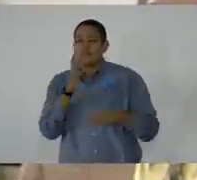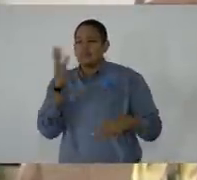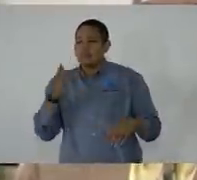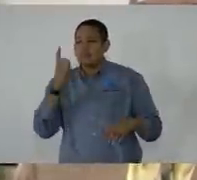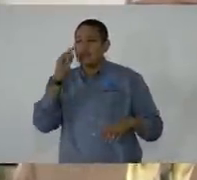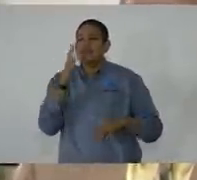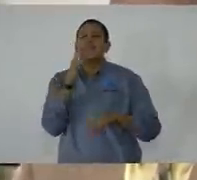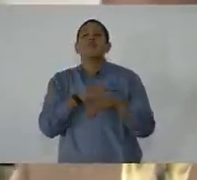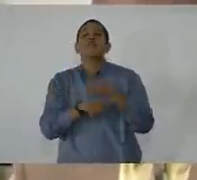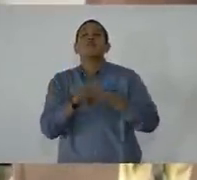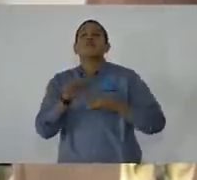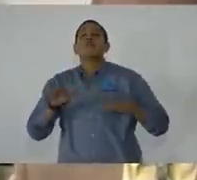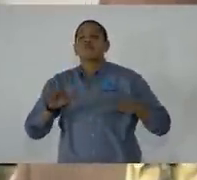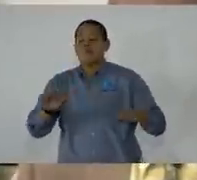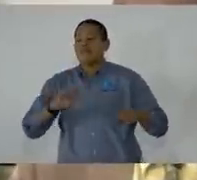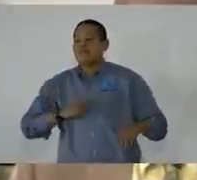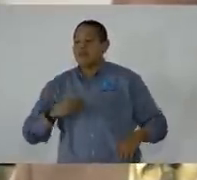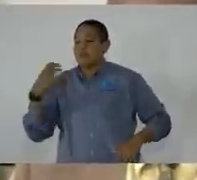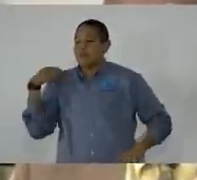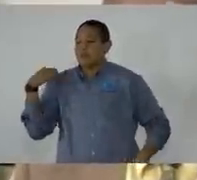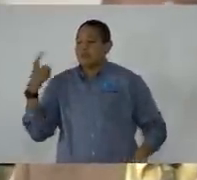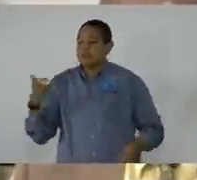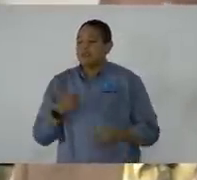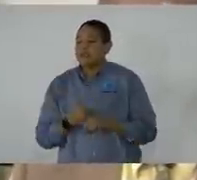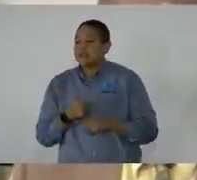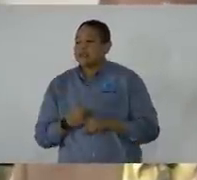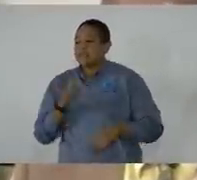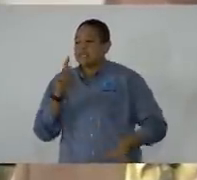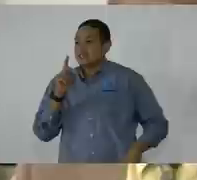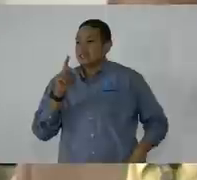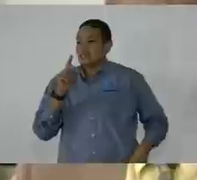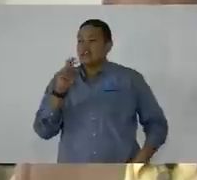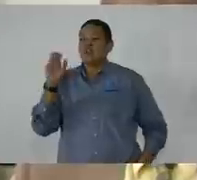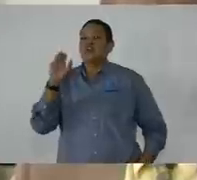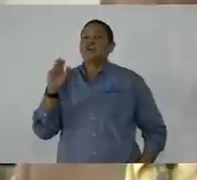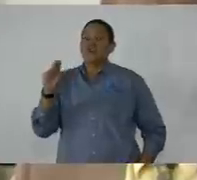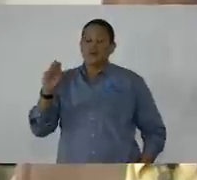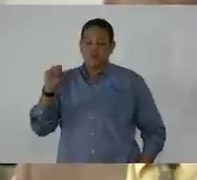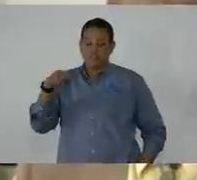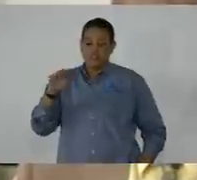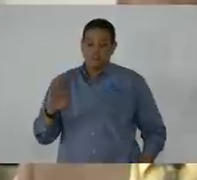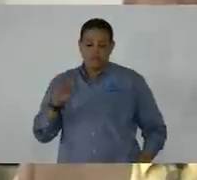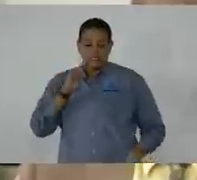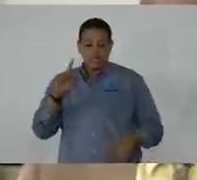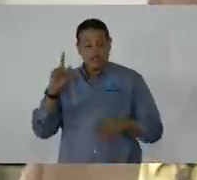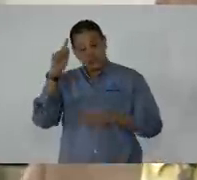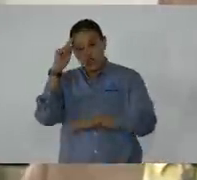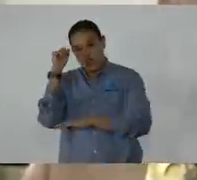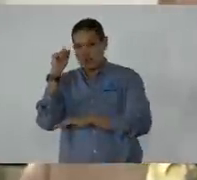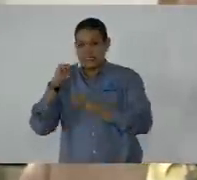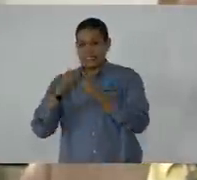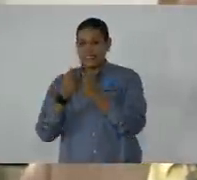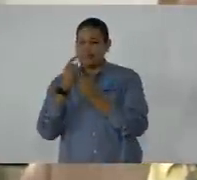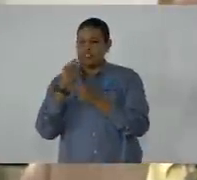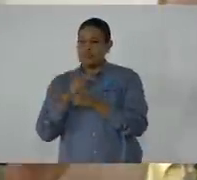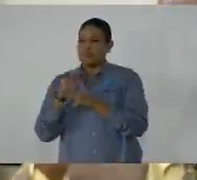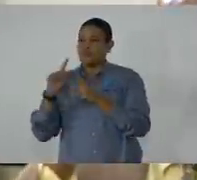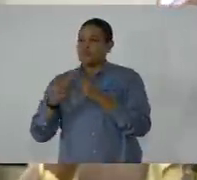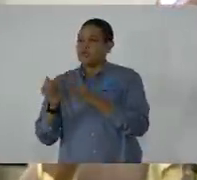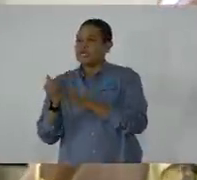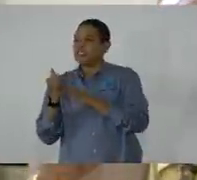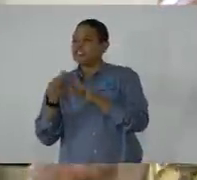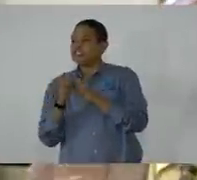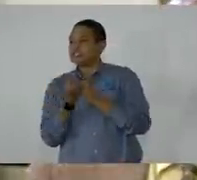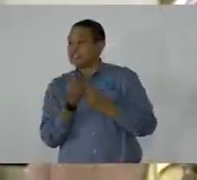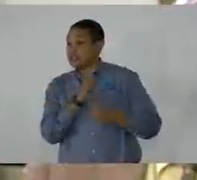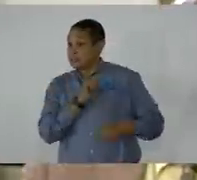the hard work of my permanent secretary, Mr. Derman Spence, and the dedicated team at the ministry, as well as the leadership and staff